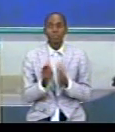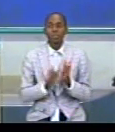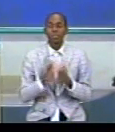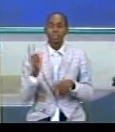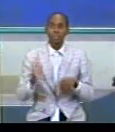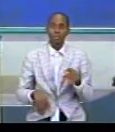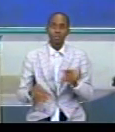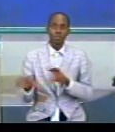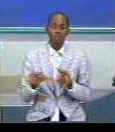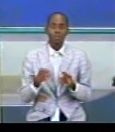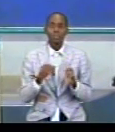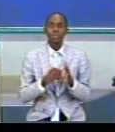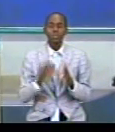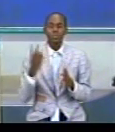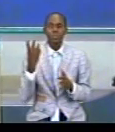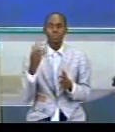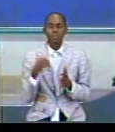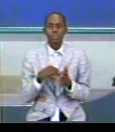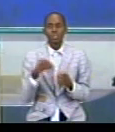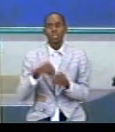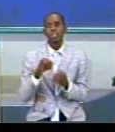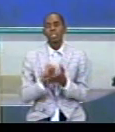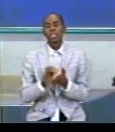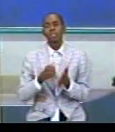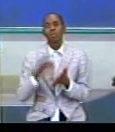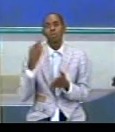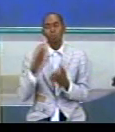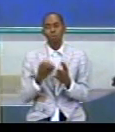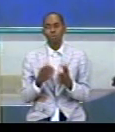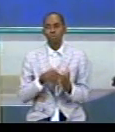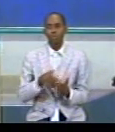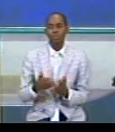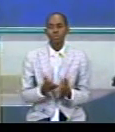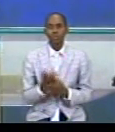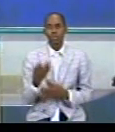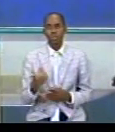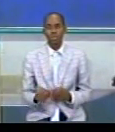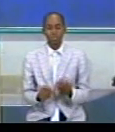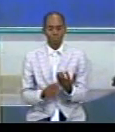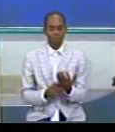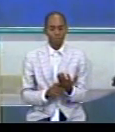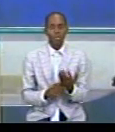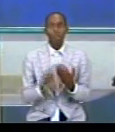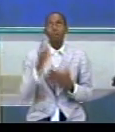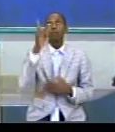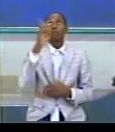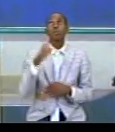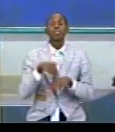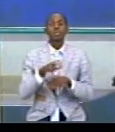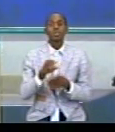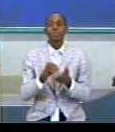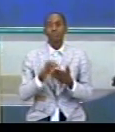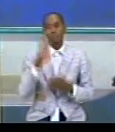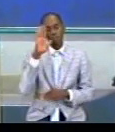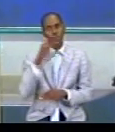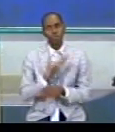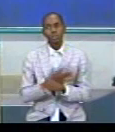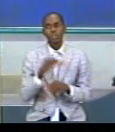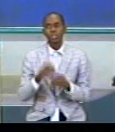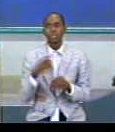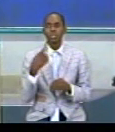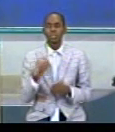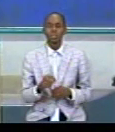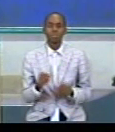it was weak through the flesh, God sending his own Son in the likeness